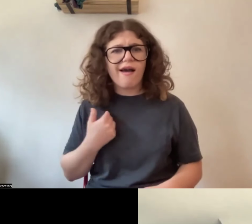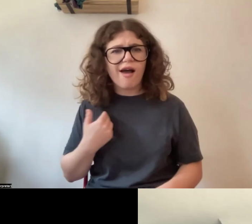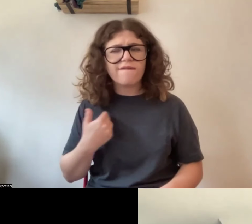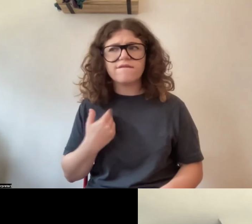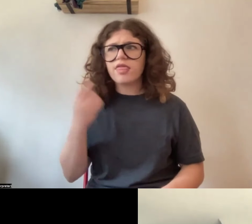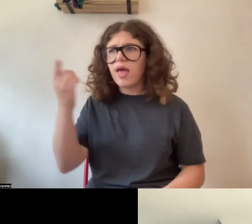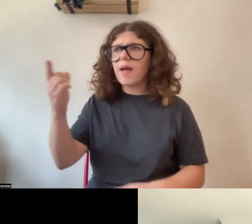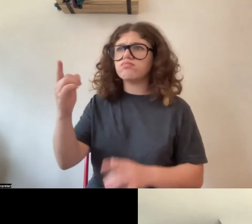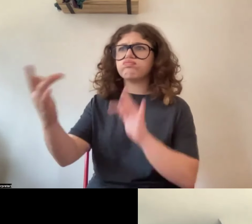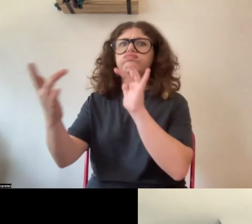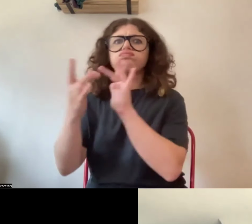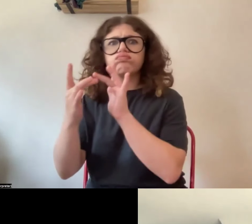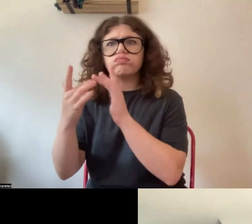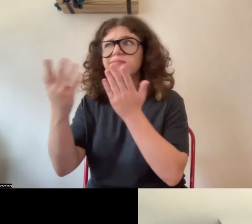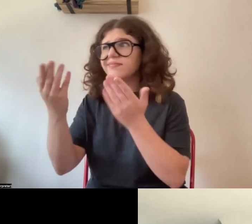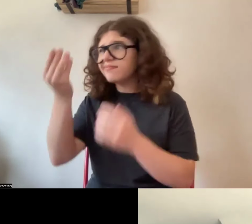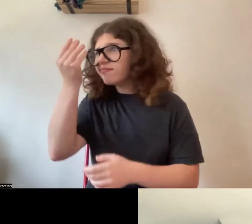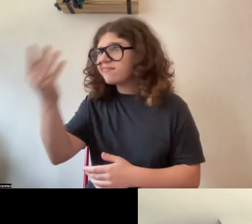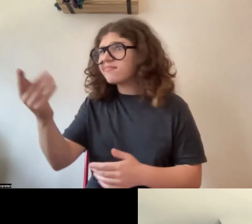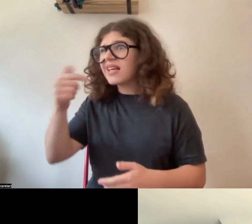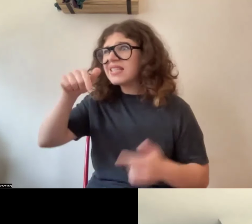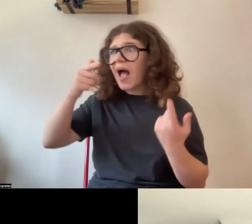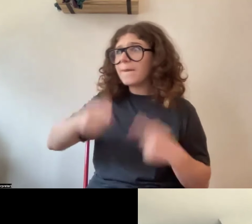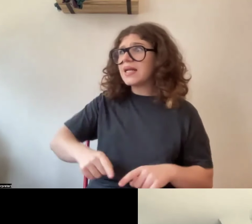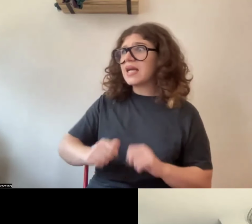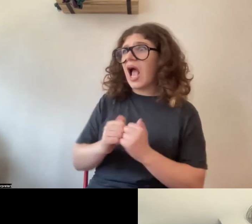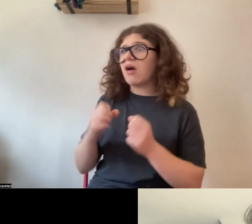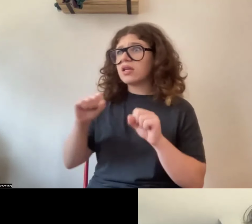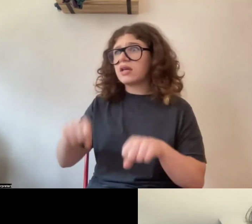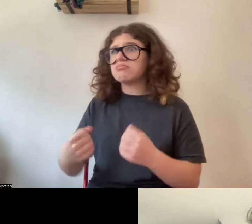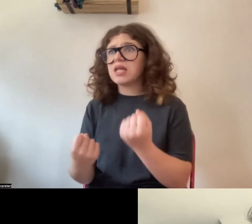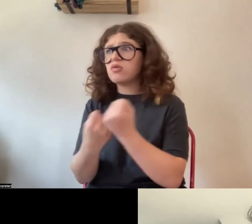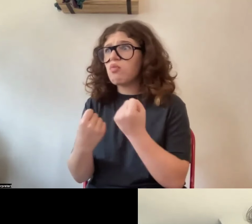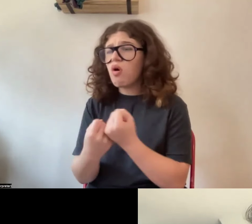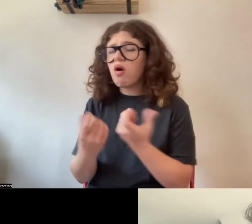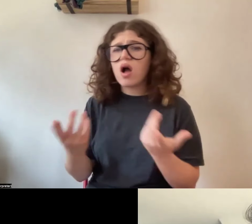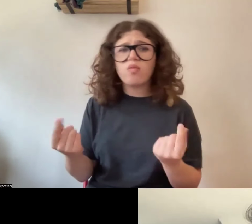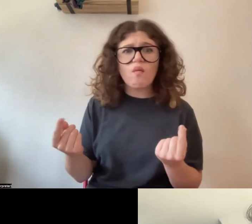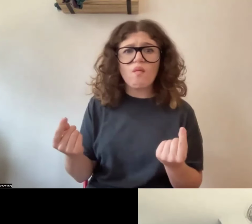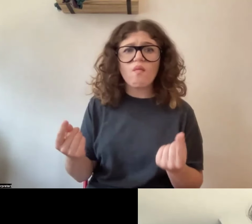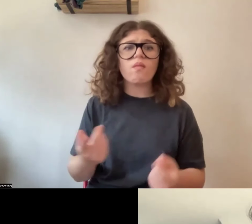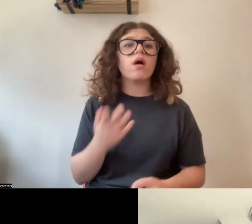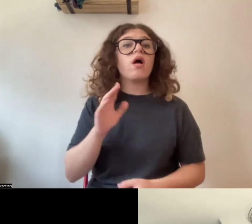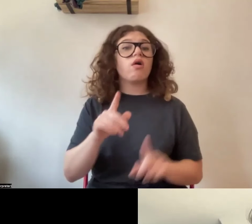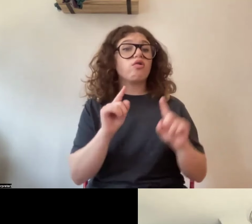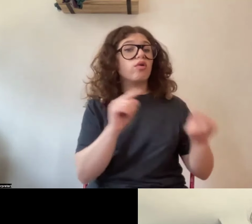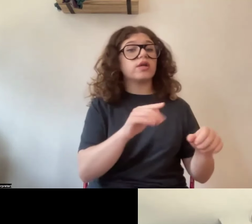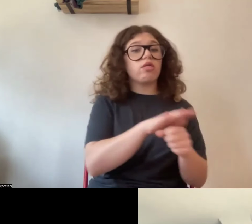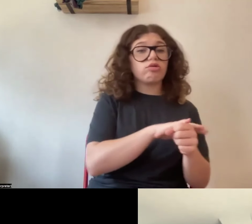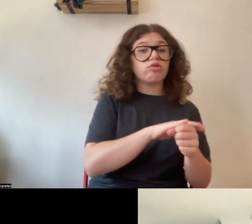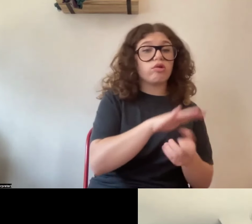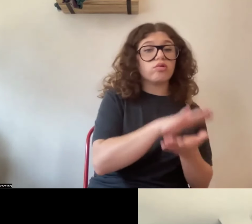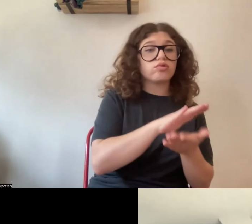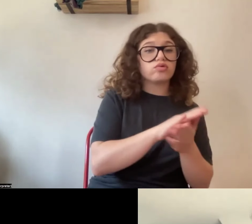to talk to and say, hey, this is happening. How can I get support? I also think that going to the local school council can be helpful because